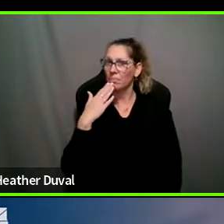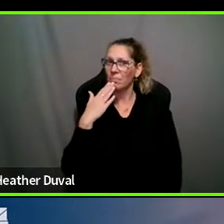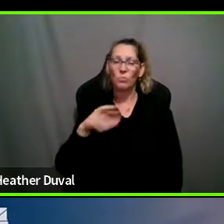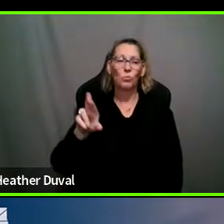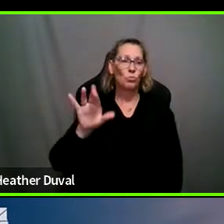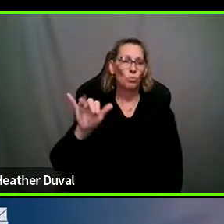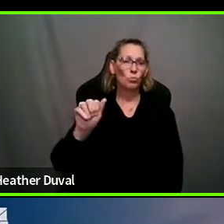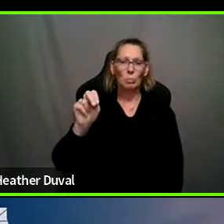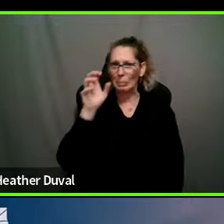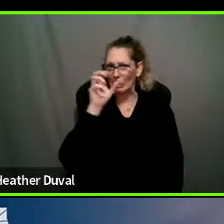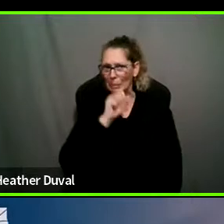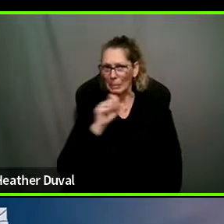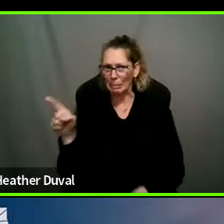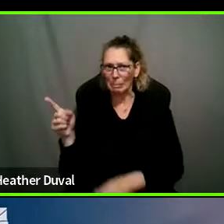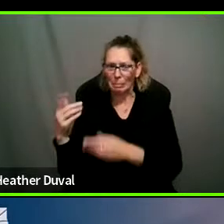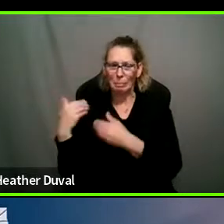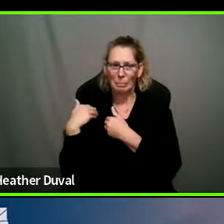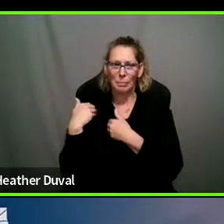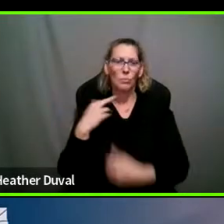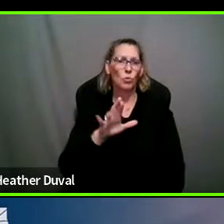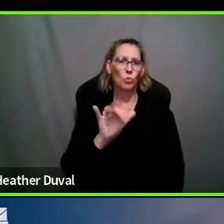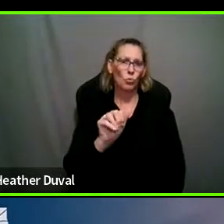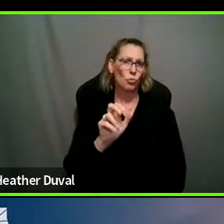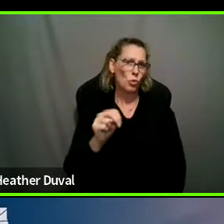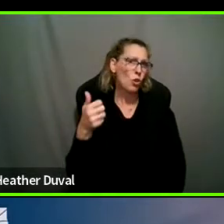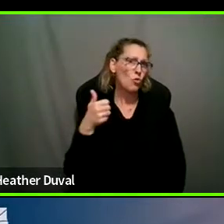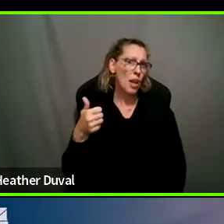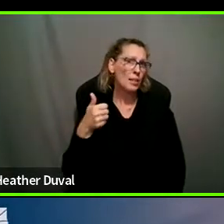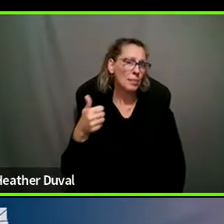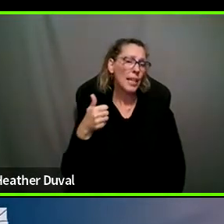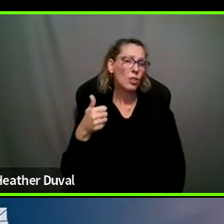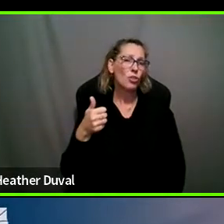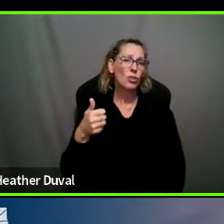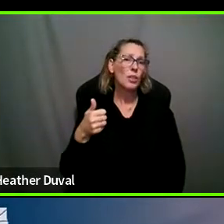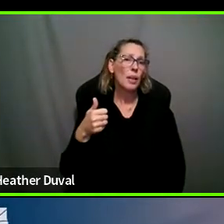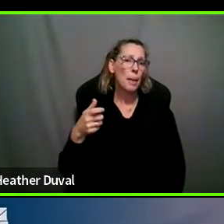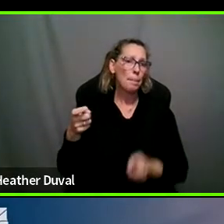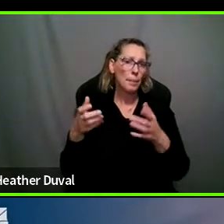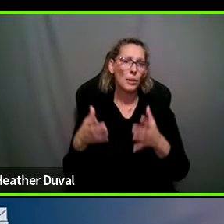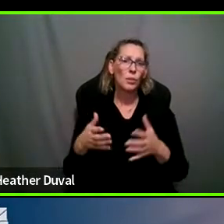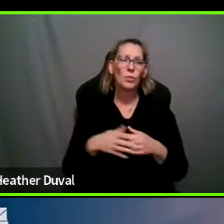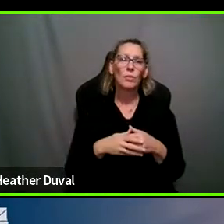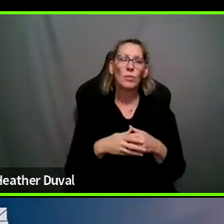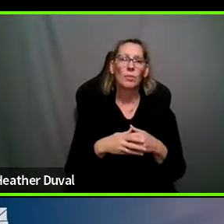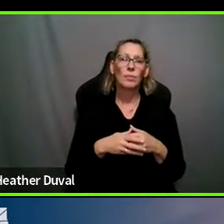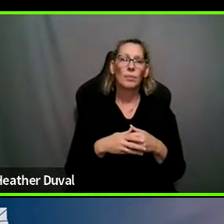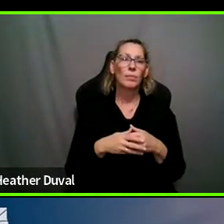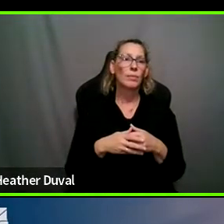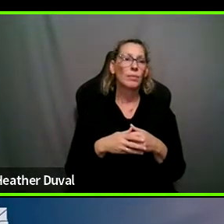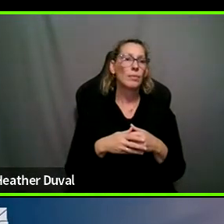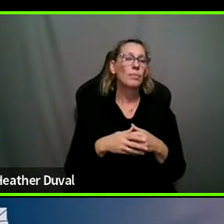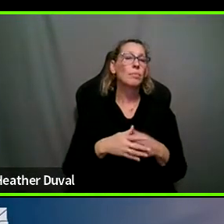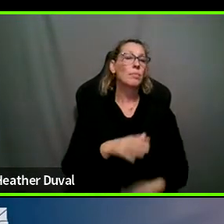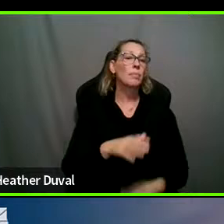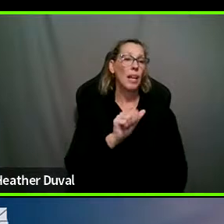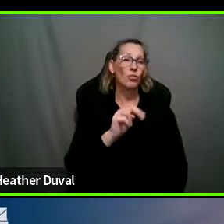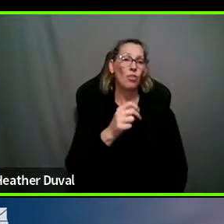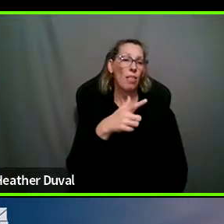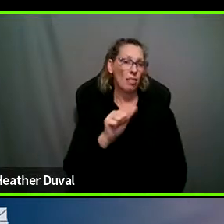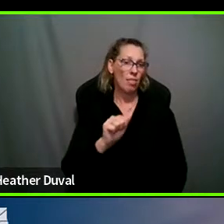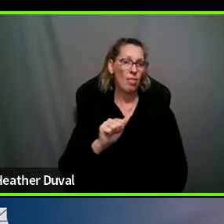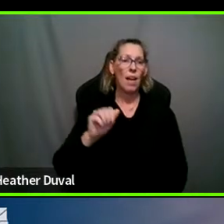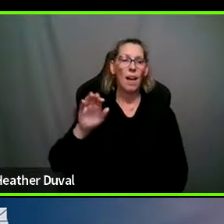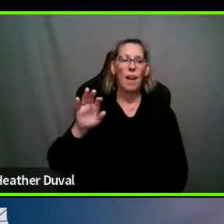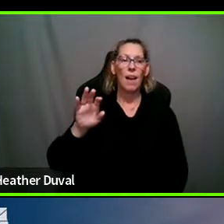Ryan. Hello, Ryan LaBrouse, Transportation Planning Manager. Thanks, Ryan. Angela. Good afternoon, Angela